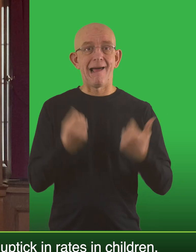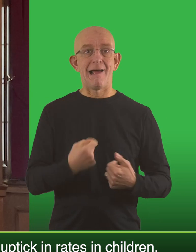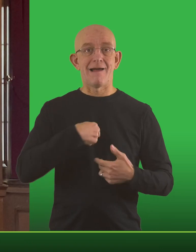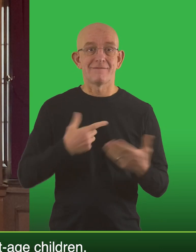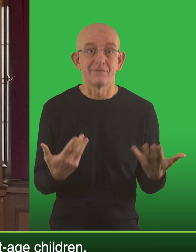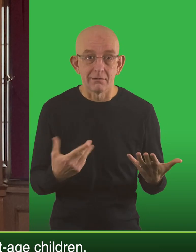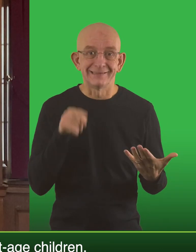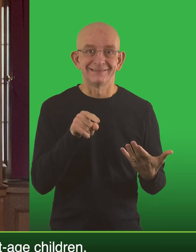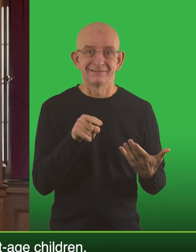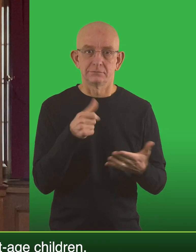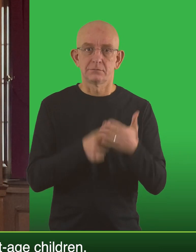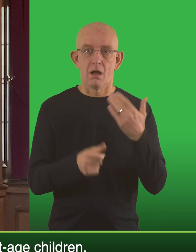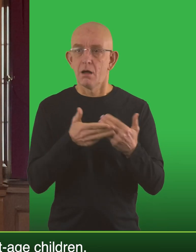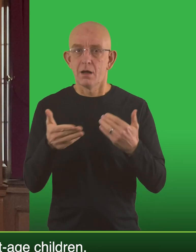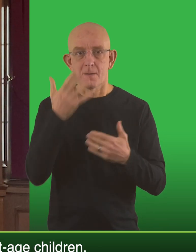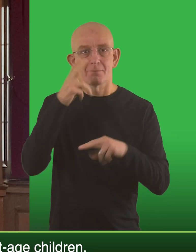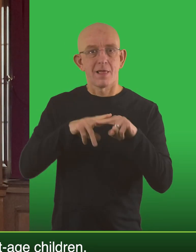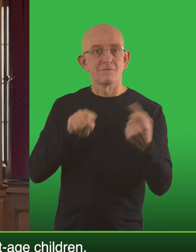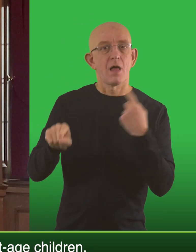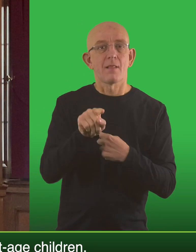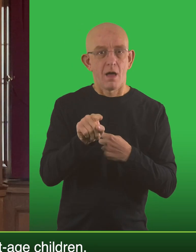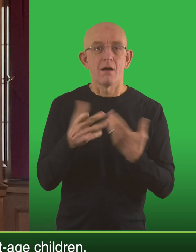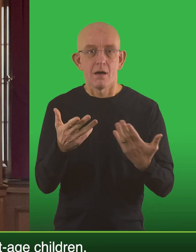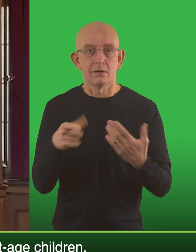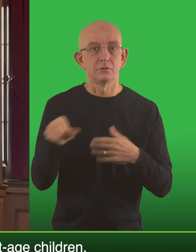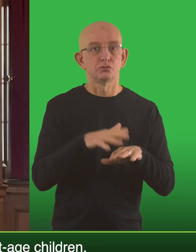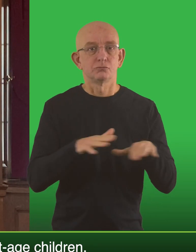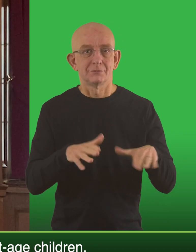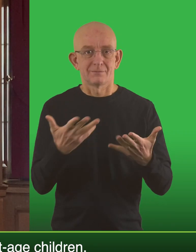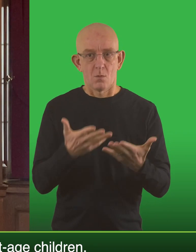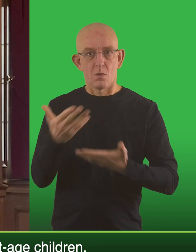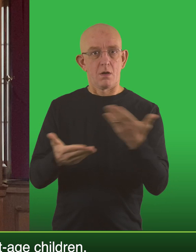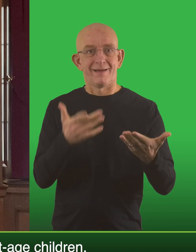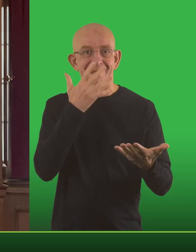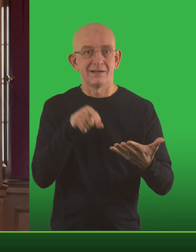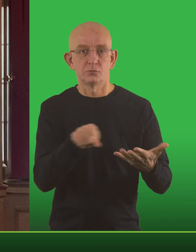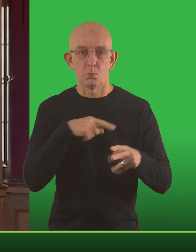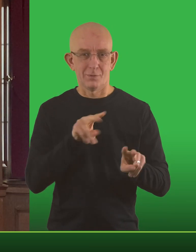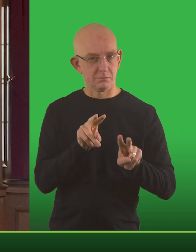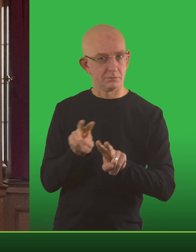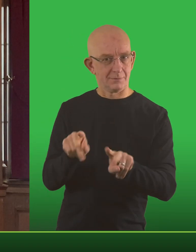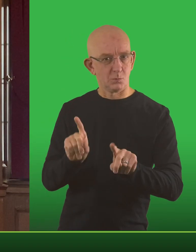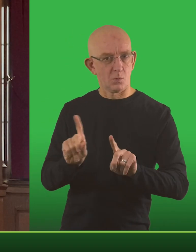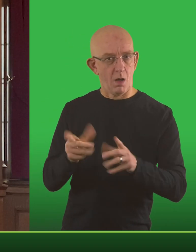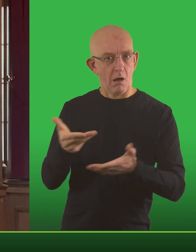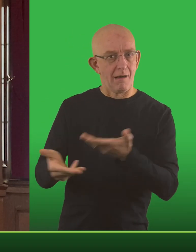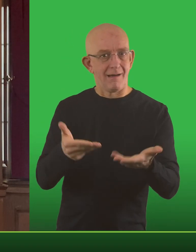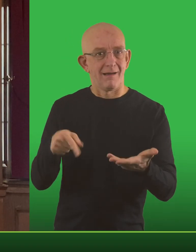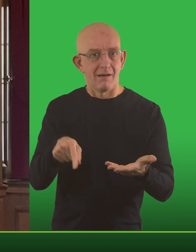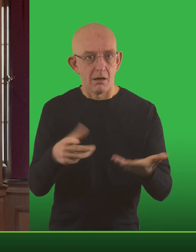poorly, beginning to rise in parent-age children, so the stacking up through the age groups, and we're just keeping a very, very close eye on that